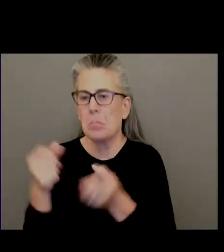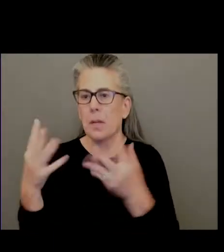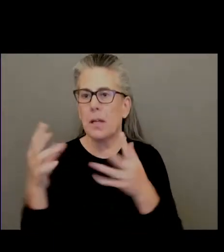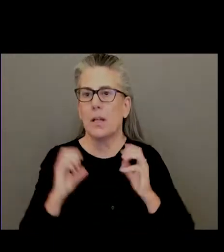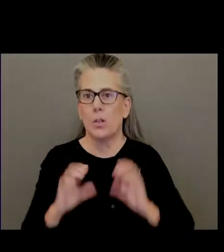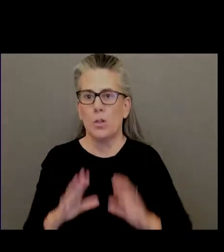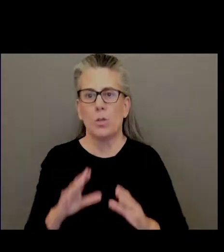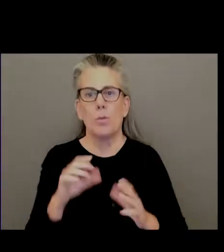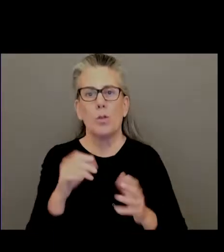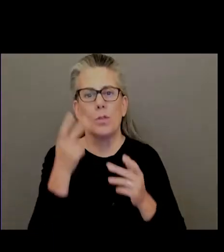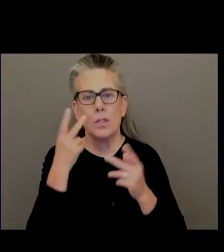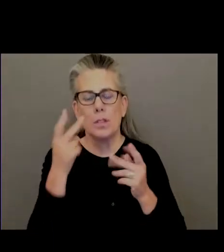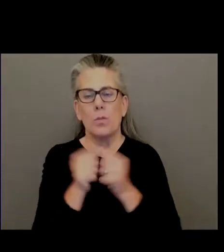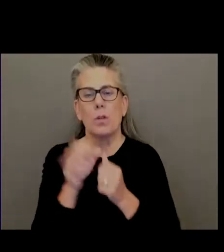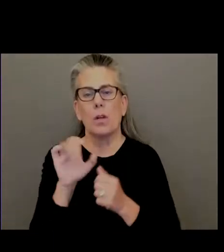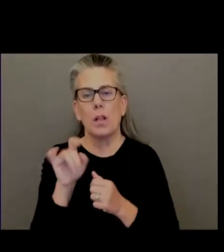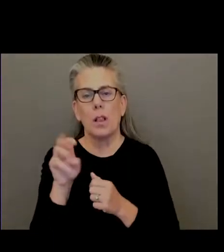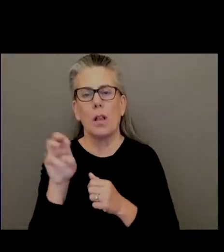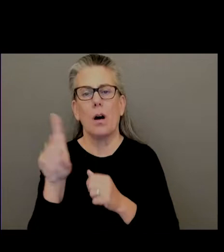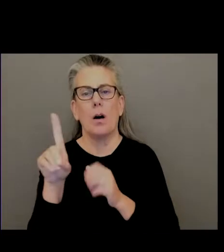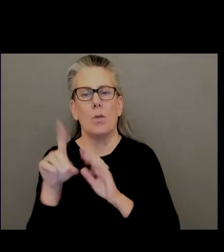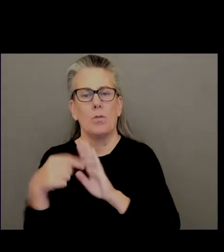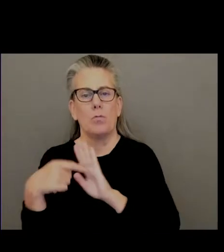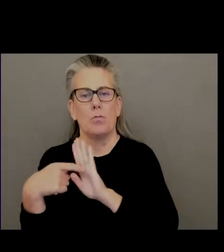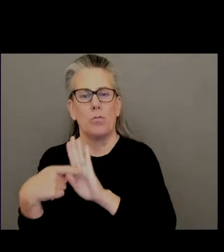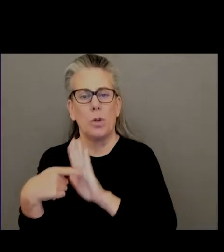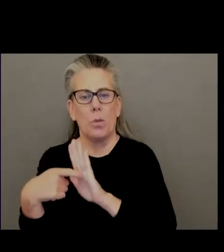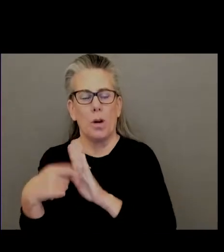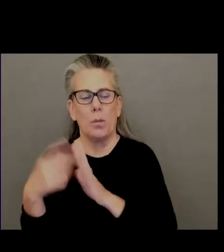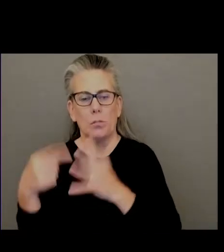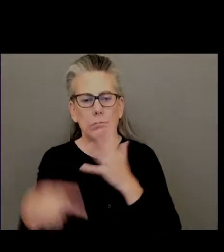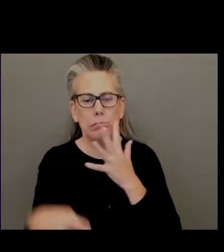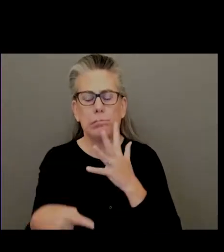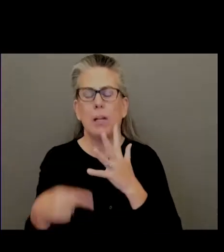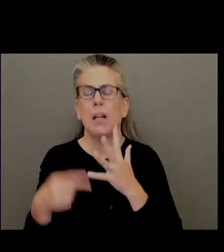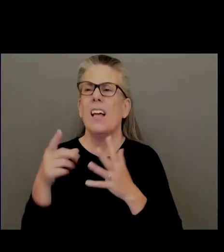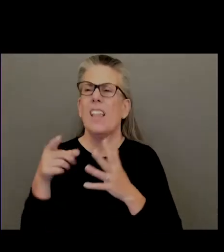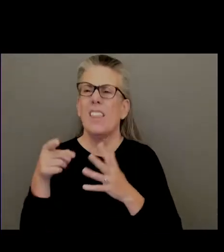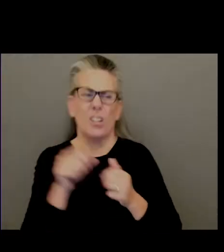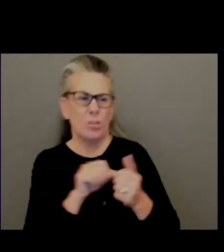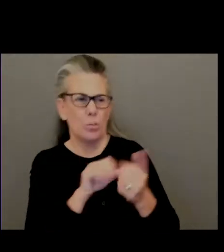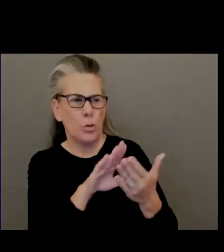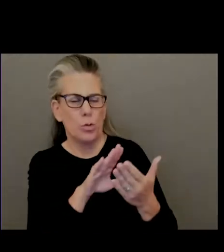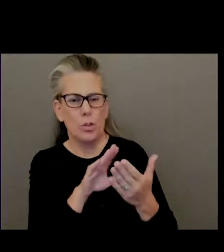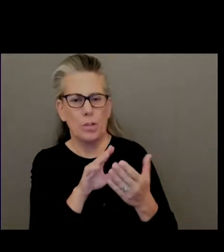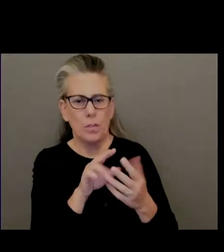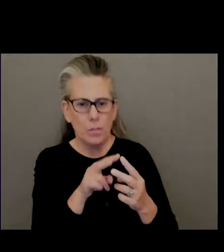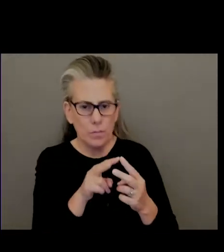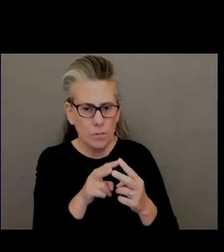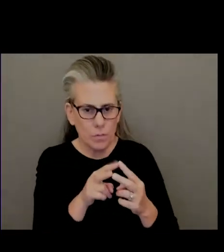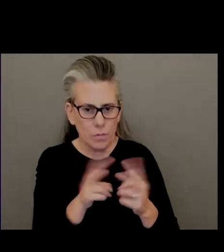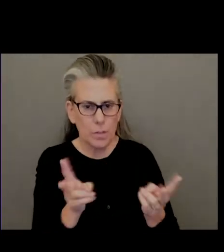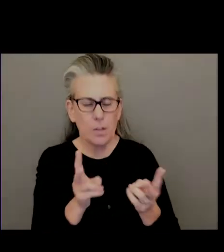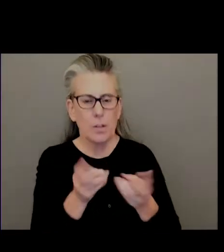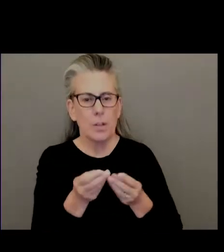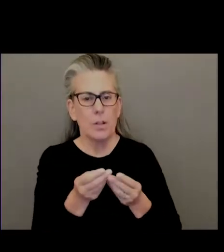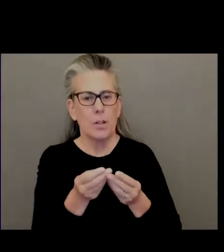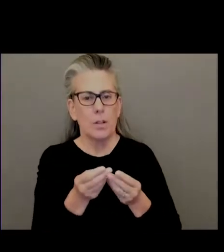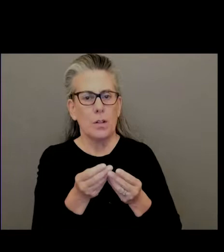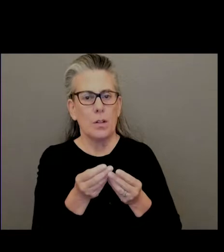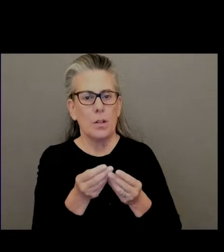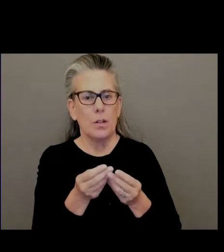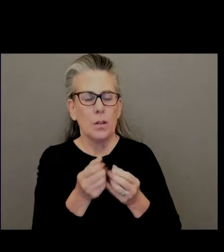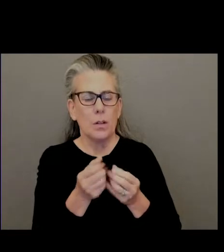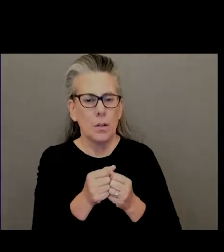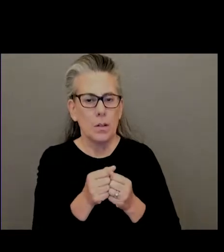cloud requirements, they are taking do-it-yourself approach to build, train, and deploy the custom complex deep learning models.